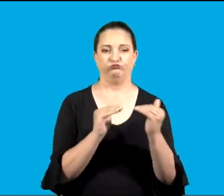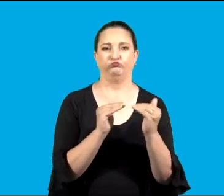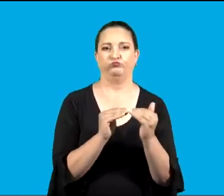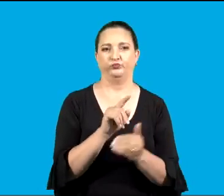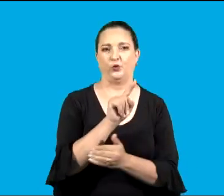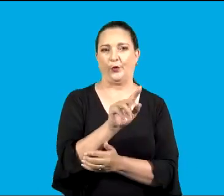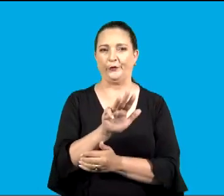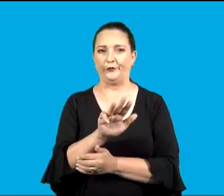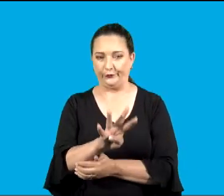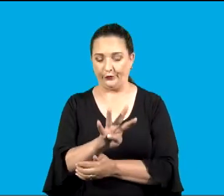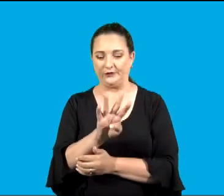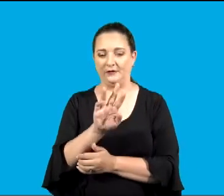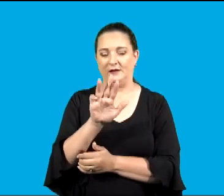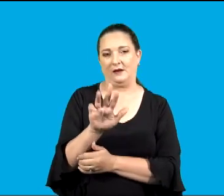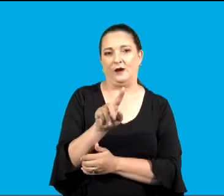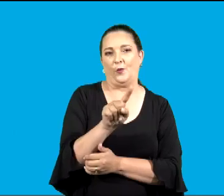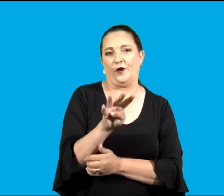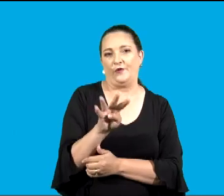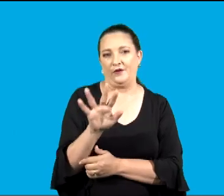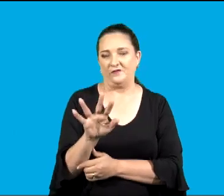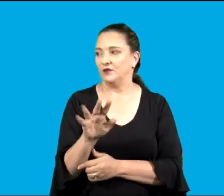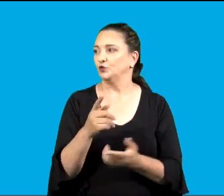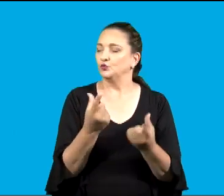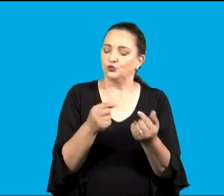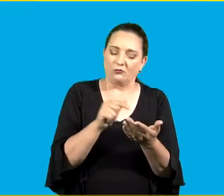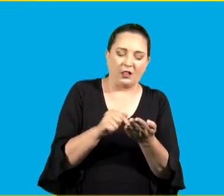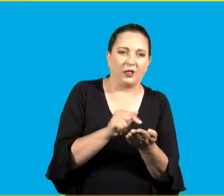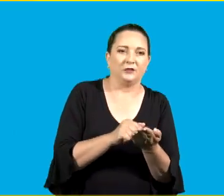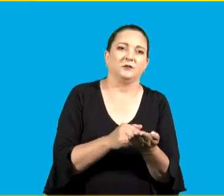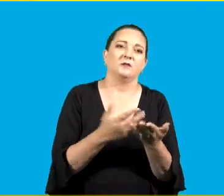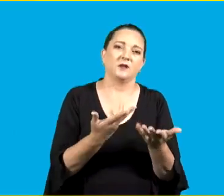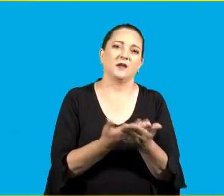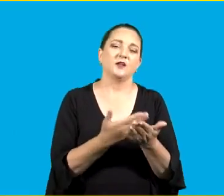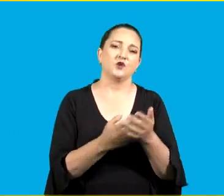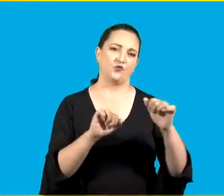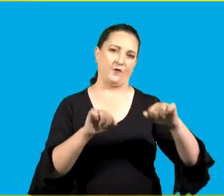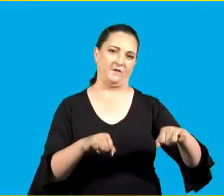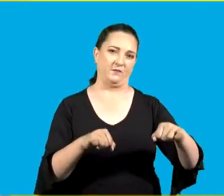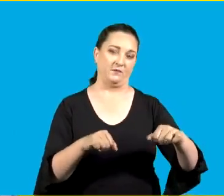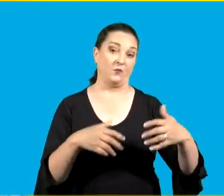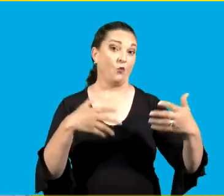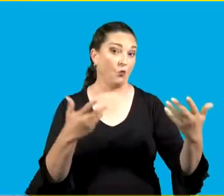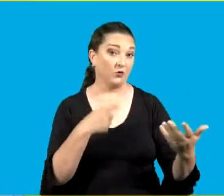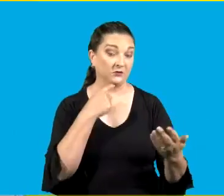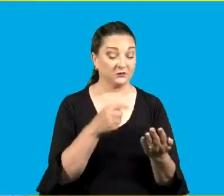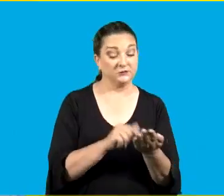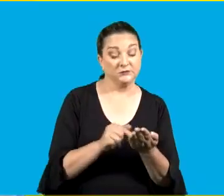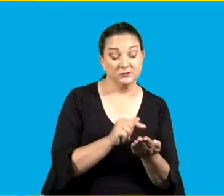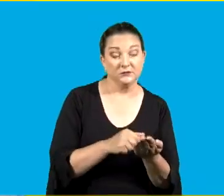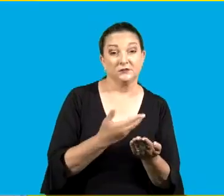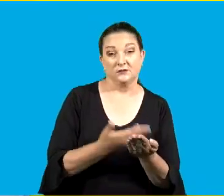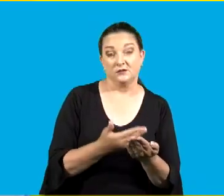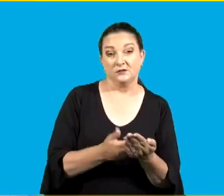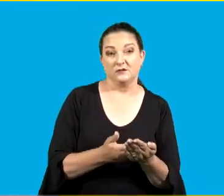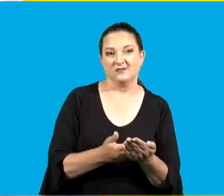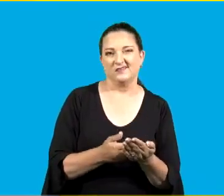149,145 units for Orion is correct. So the examiner can come and say, do a calculation to confirm, or the examiner can say, calculate